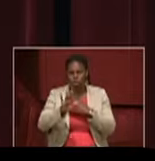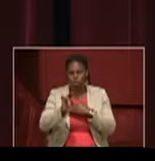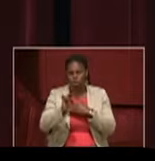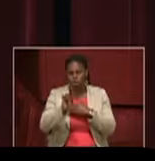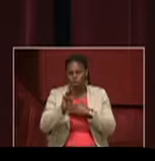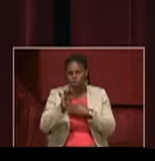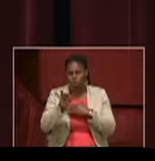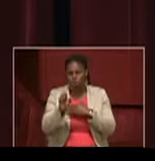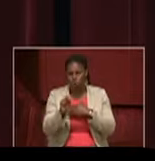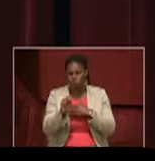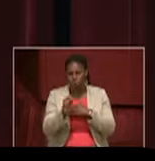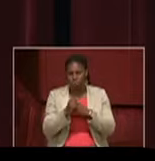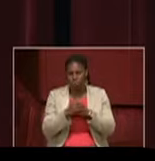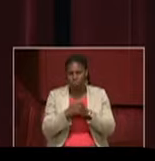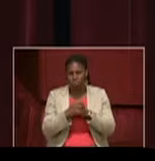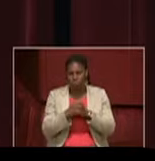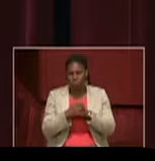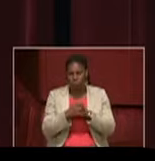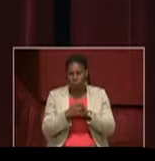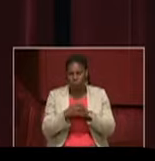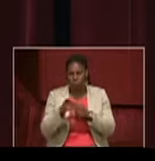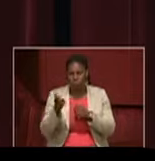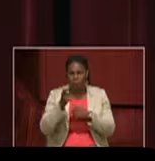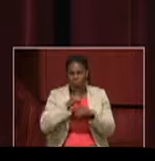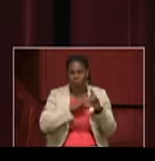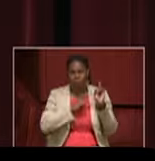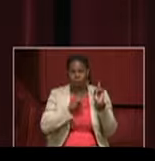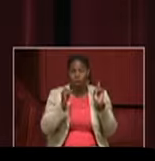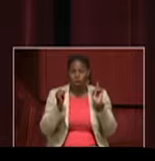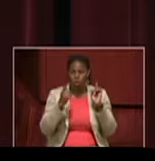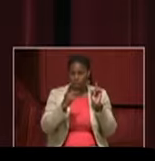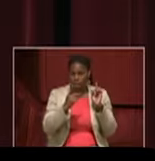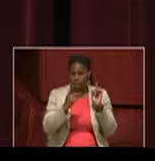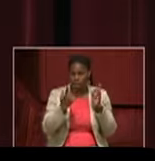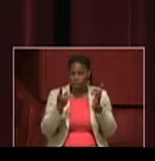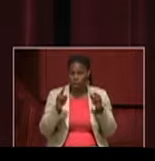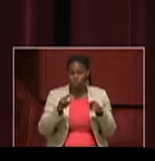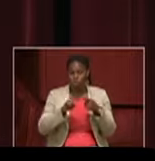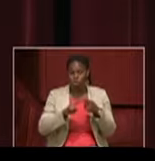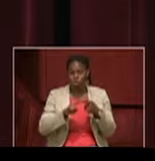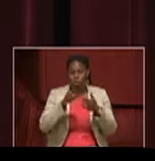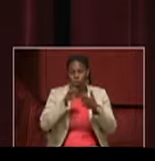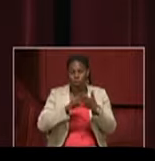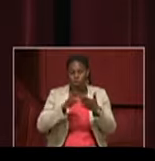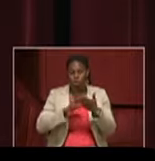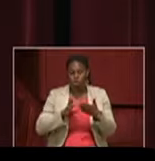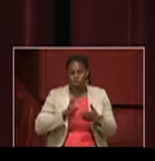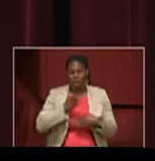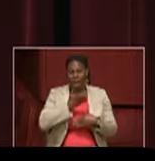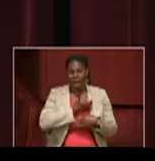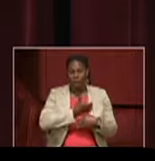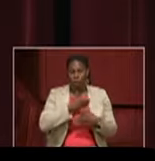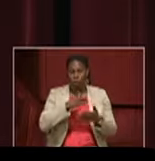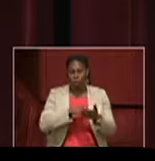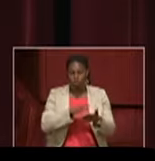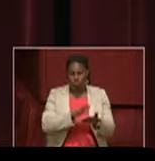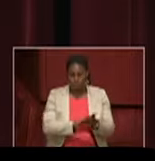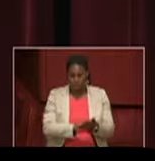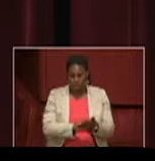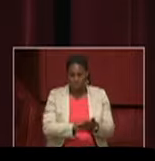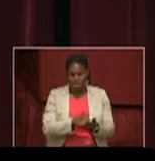find Researcher News online? Okay, you can go to Research Our Records and then go to Research